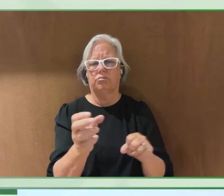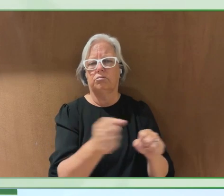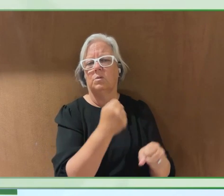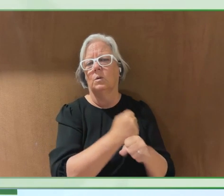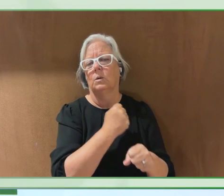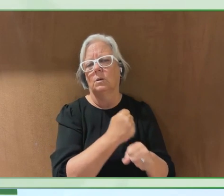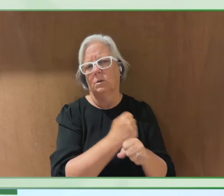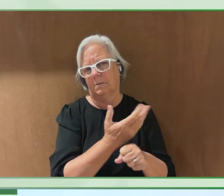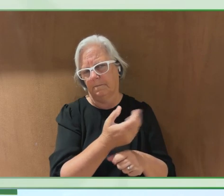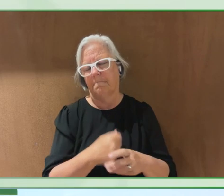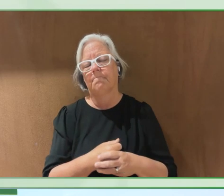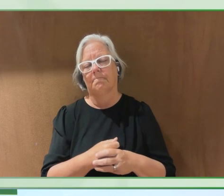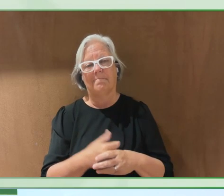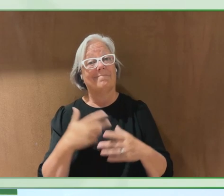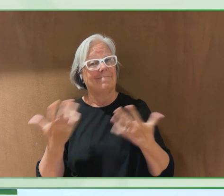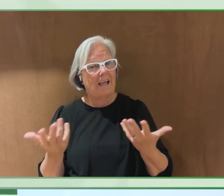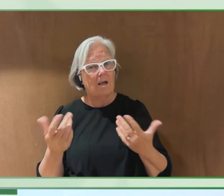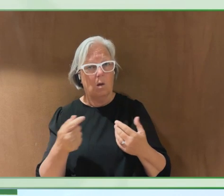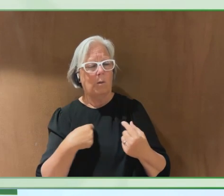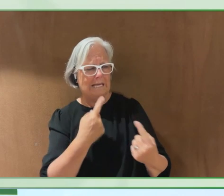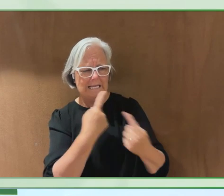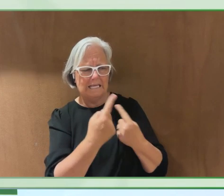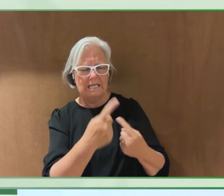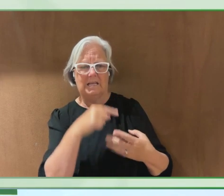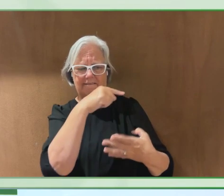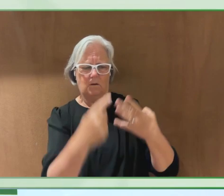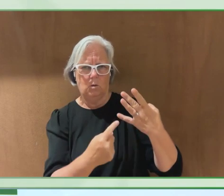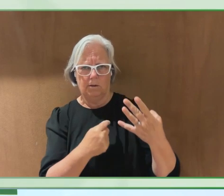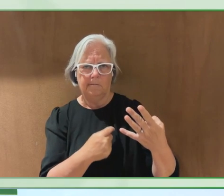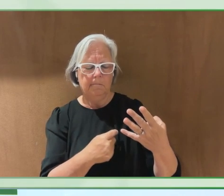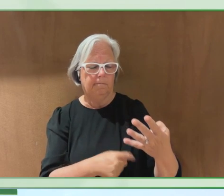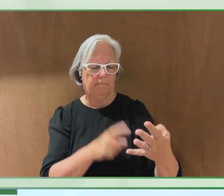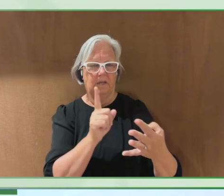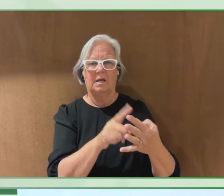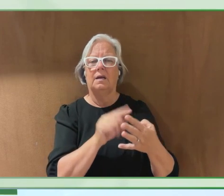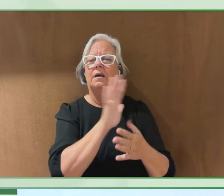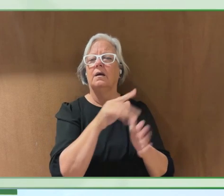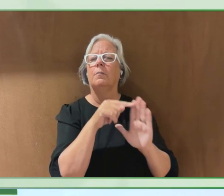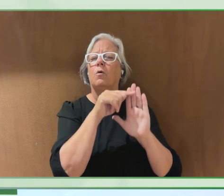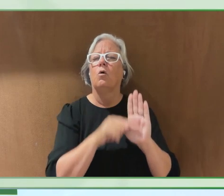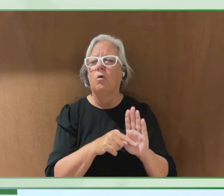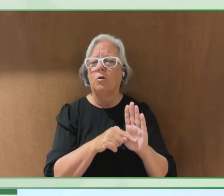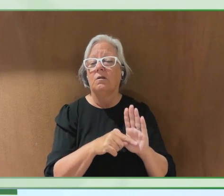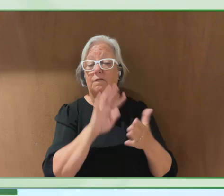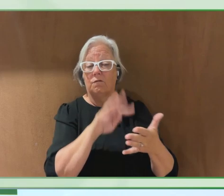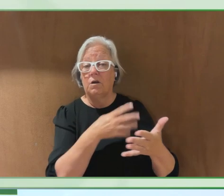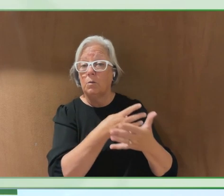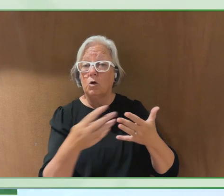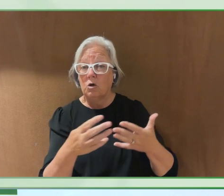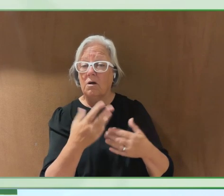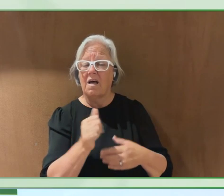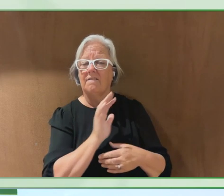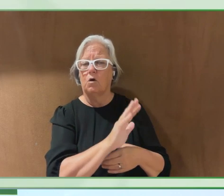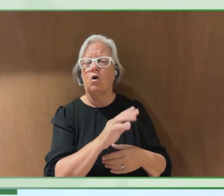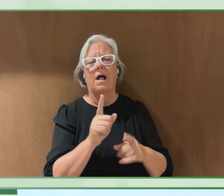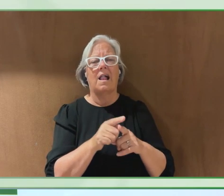the banks through a 4-pronged approach. First, work on their policy framework. They're a human resource policy framework. Second,